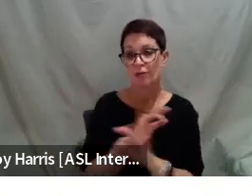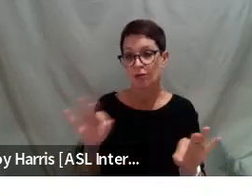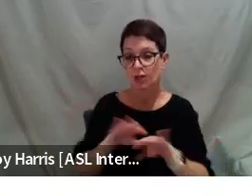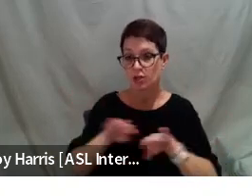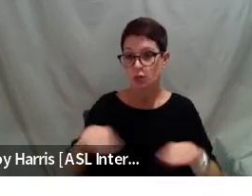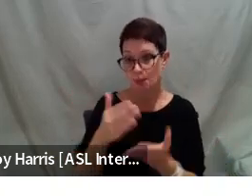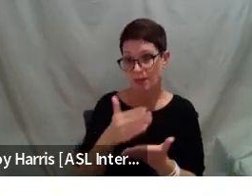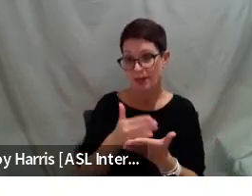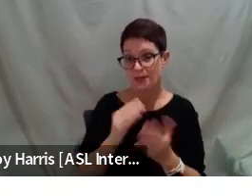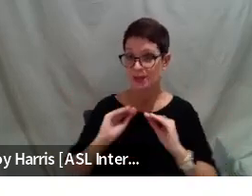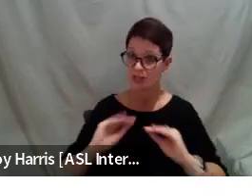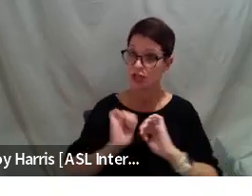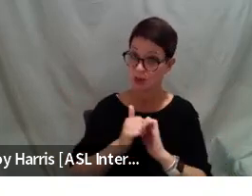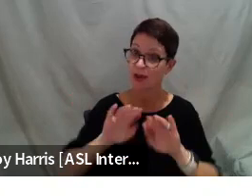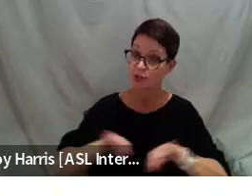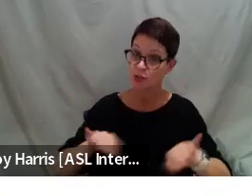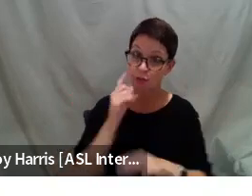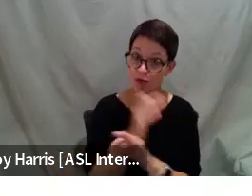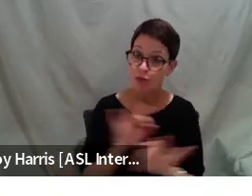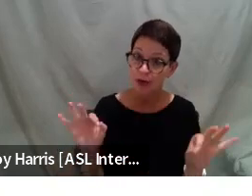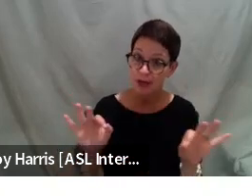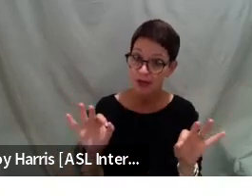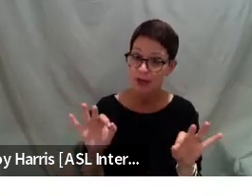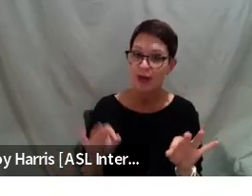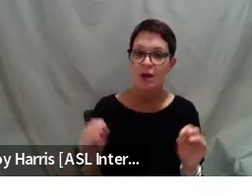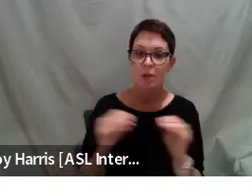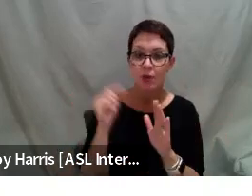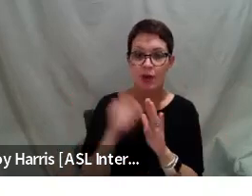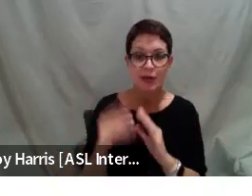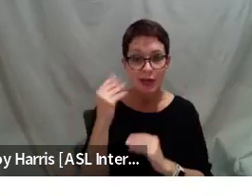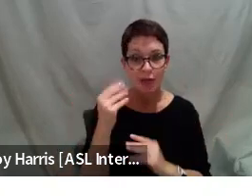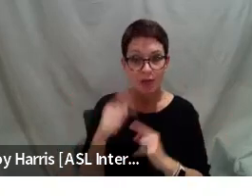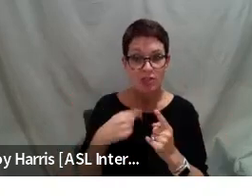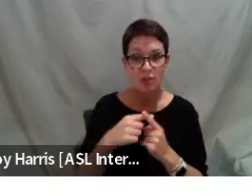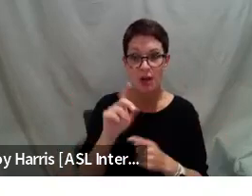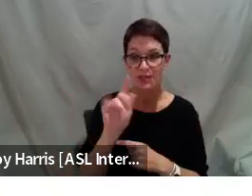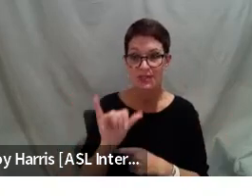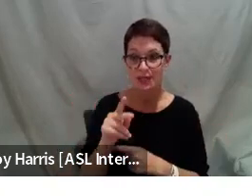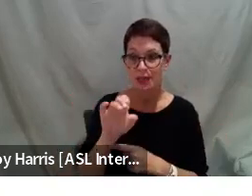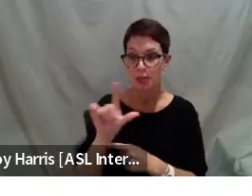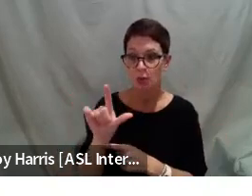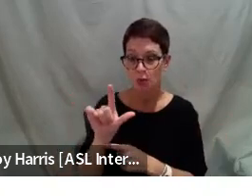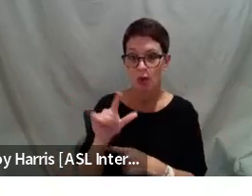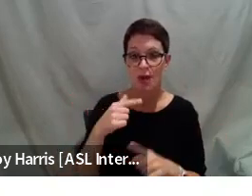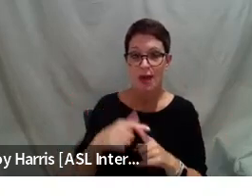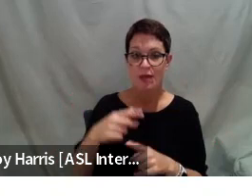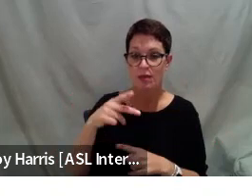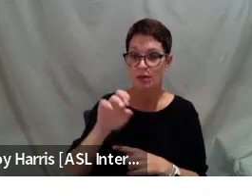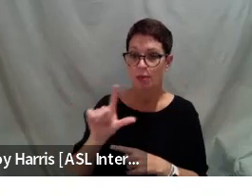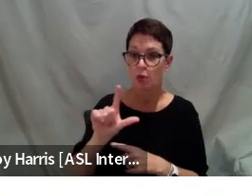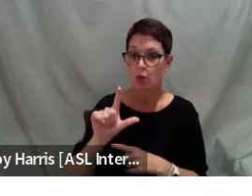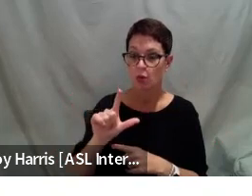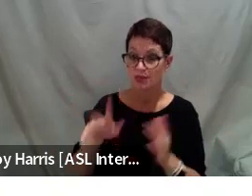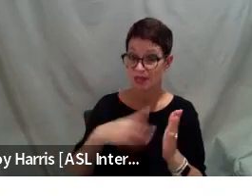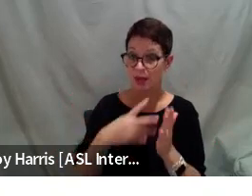swimming lessons. For more information about city pools and for the pool opening